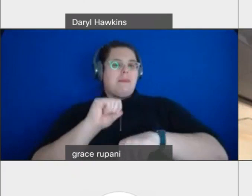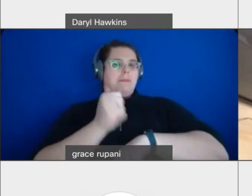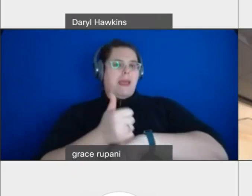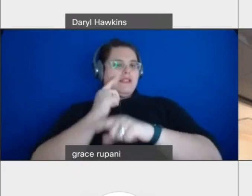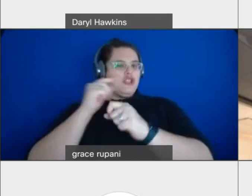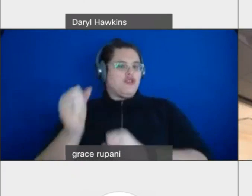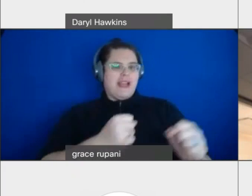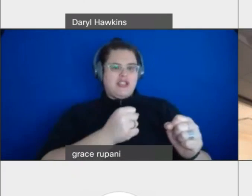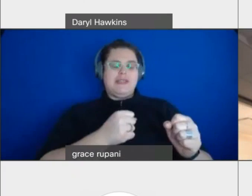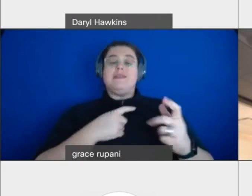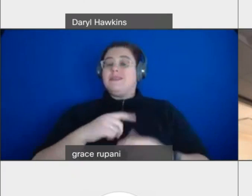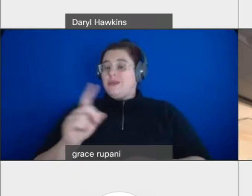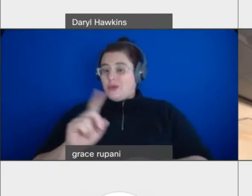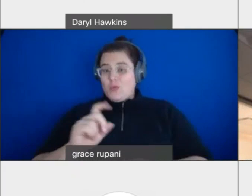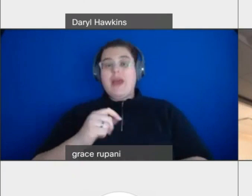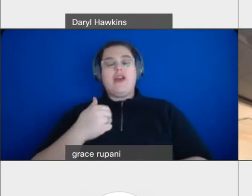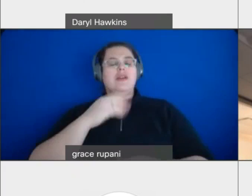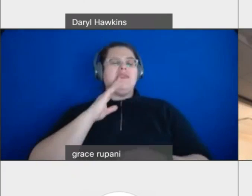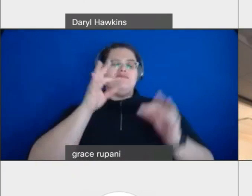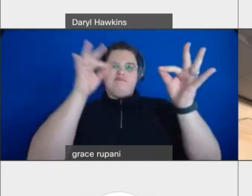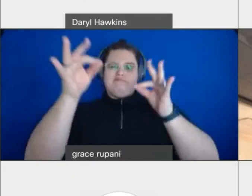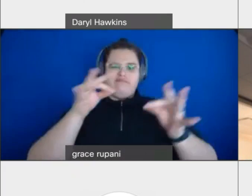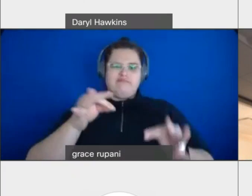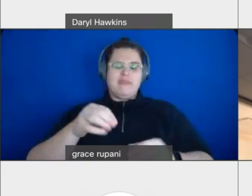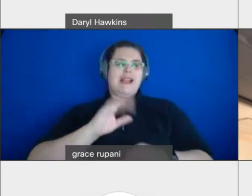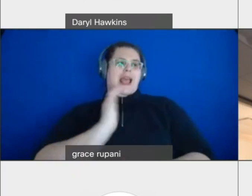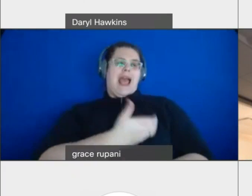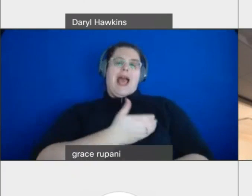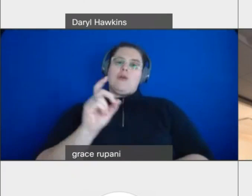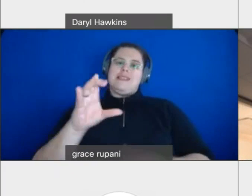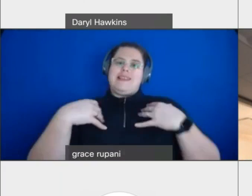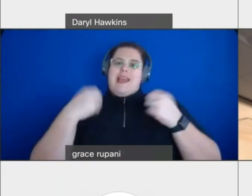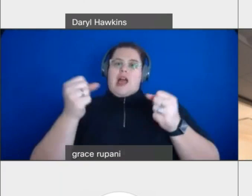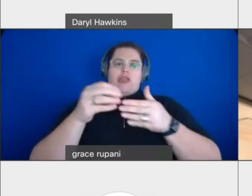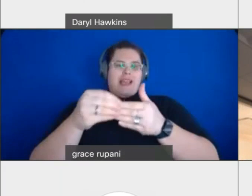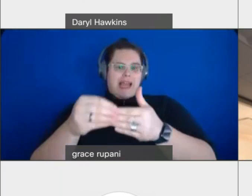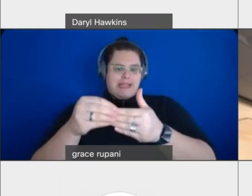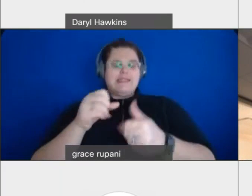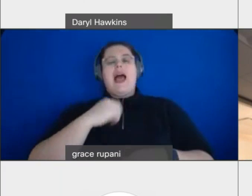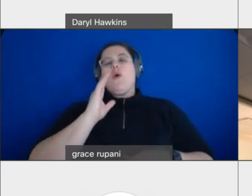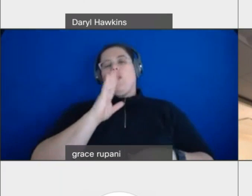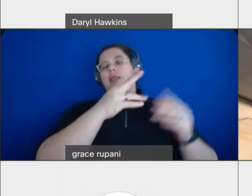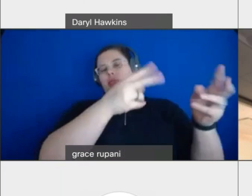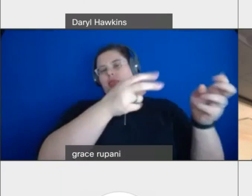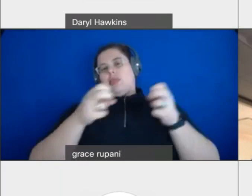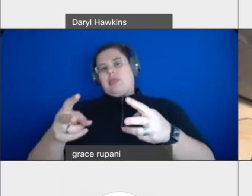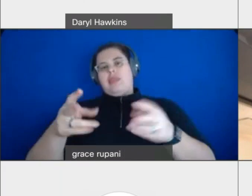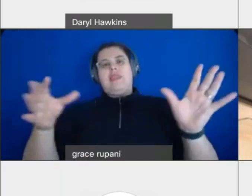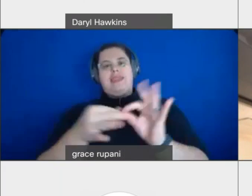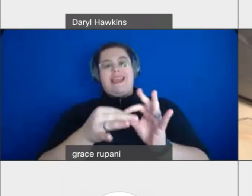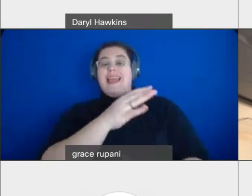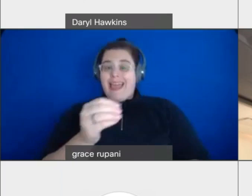will post those 2 links on the chat for people's reference. And that's also found on the